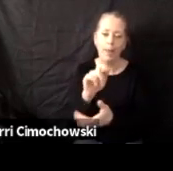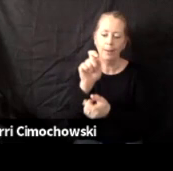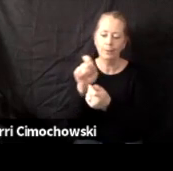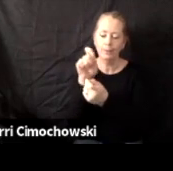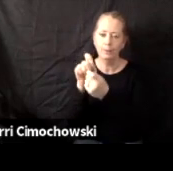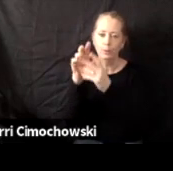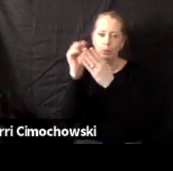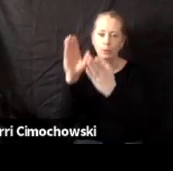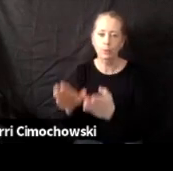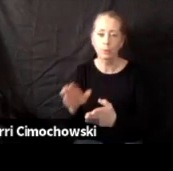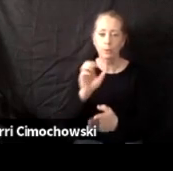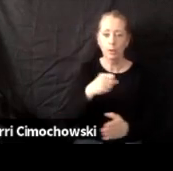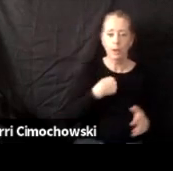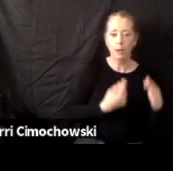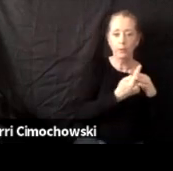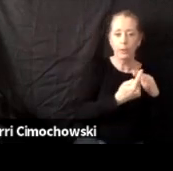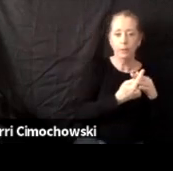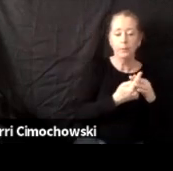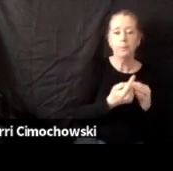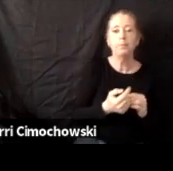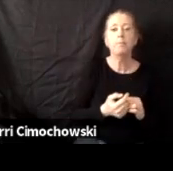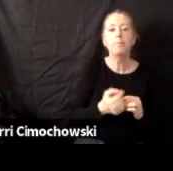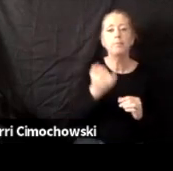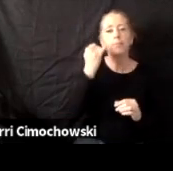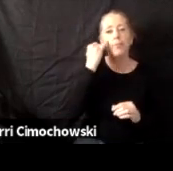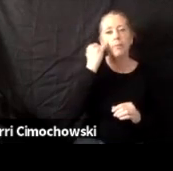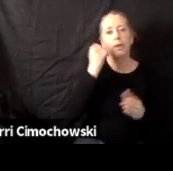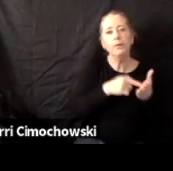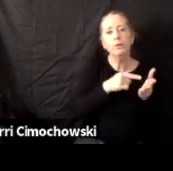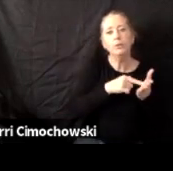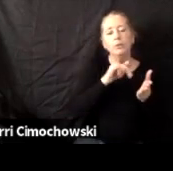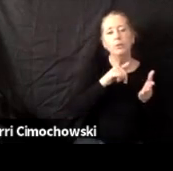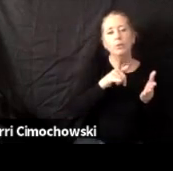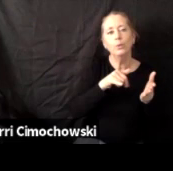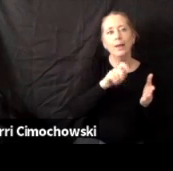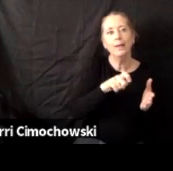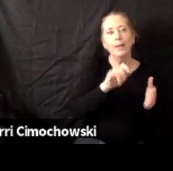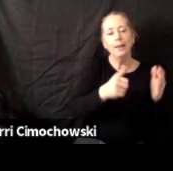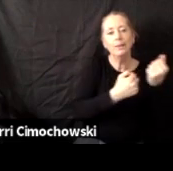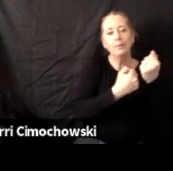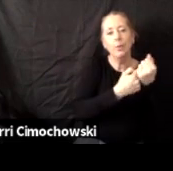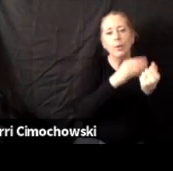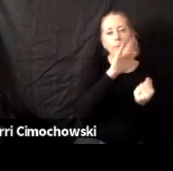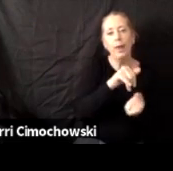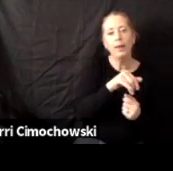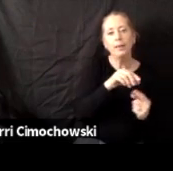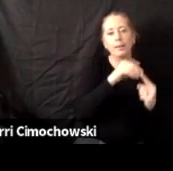Jenny, can I jump in for just 1 second? Mm-hmm. If it's due to a need that's supported by special education, we will be working with teams